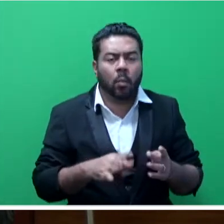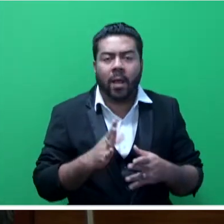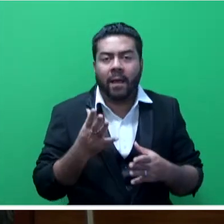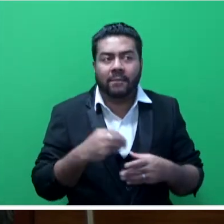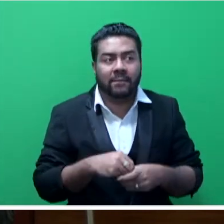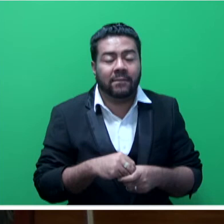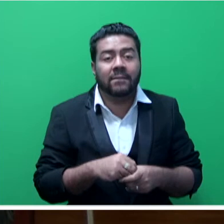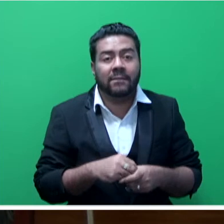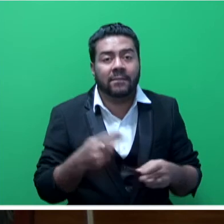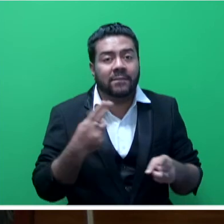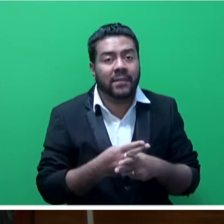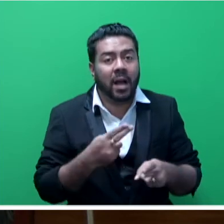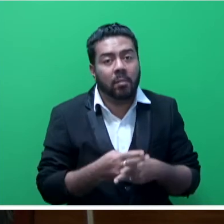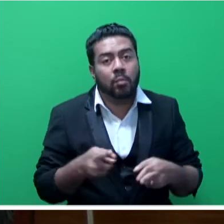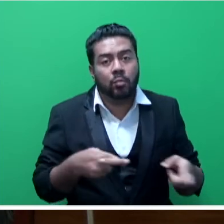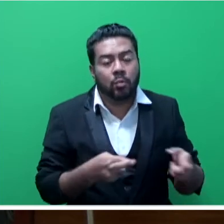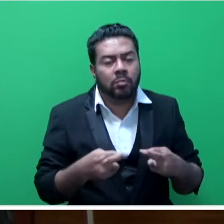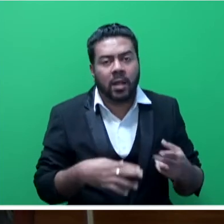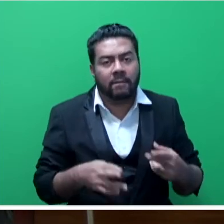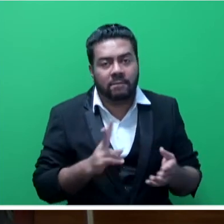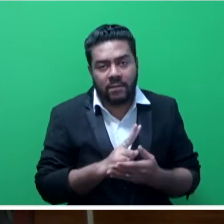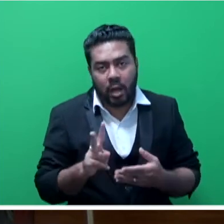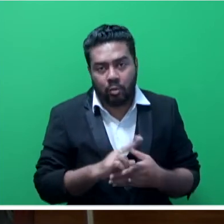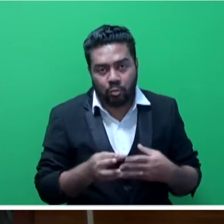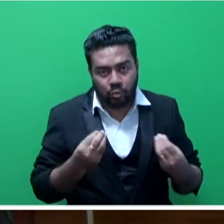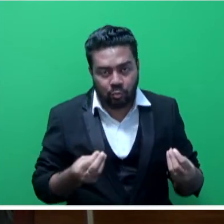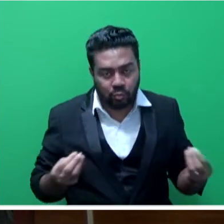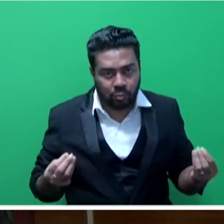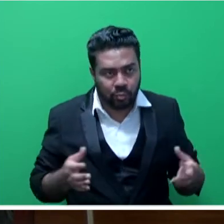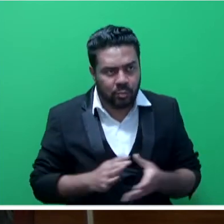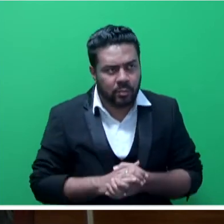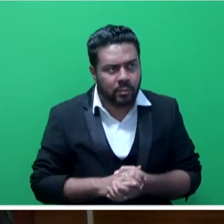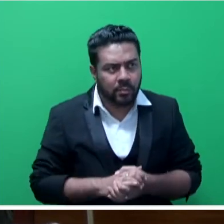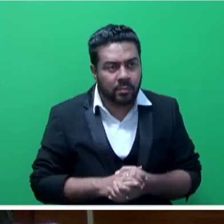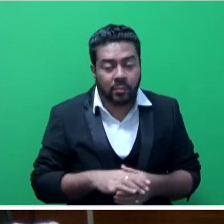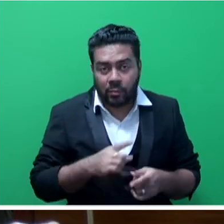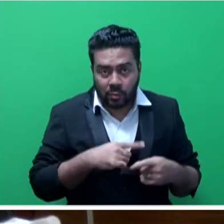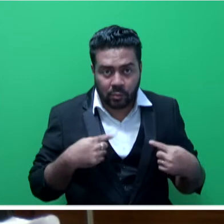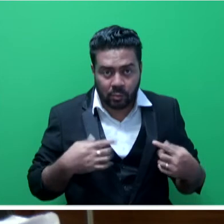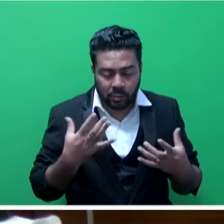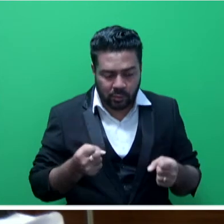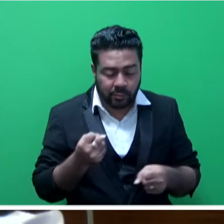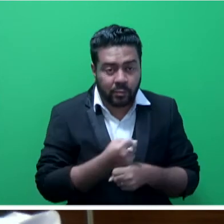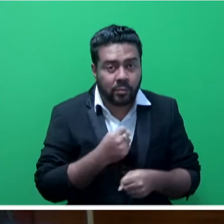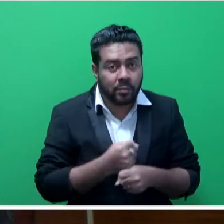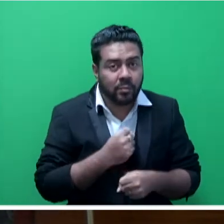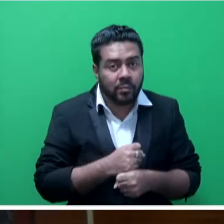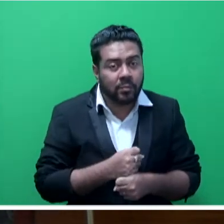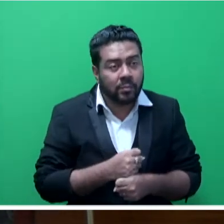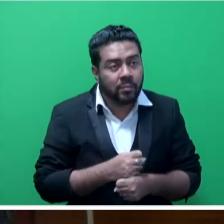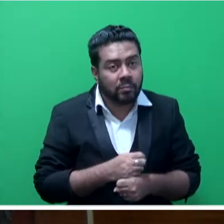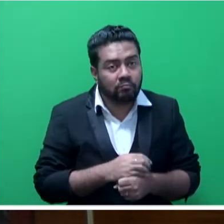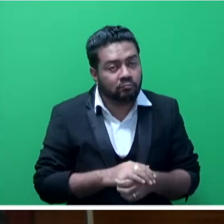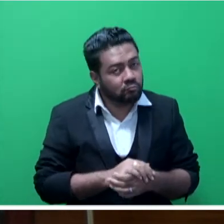very difficult to have that value chain operate efficiently. So we get goat extension program, livestock extension